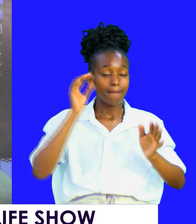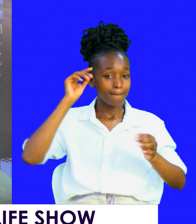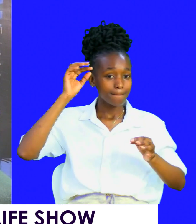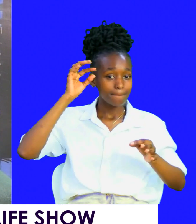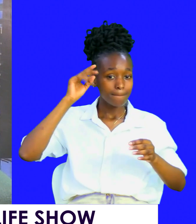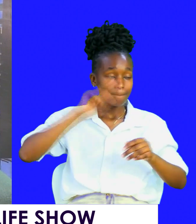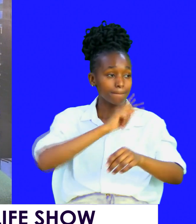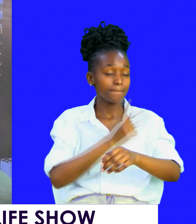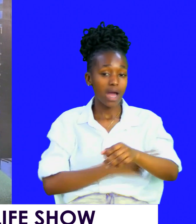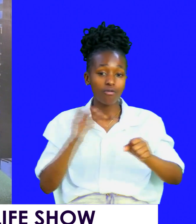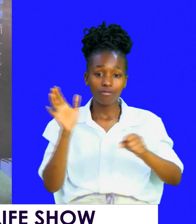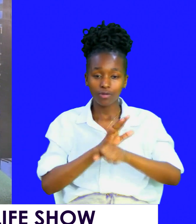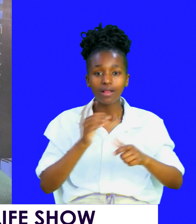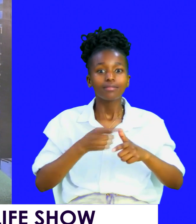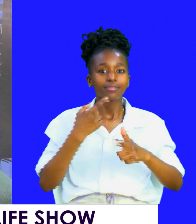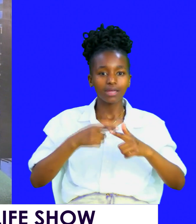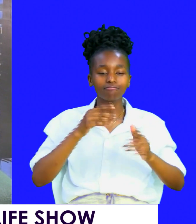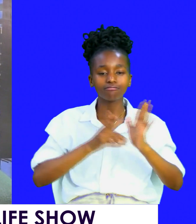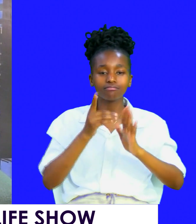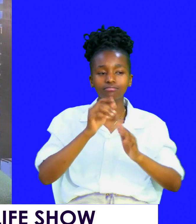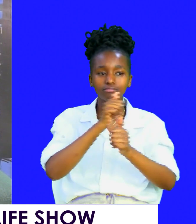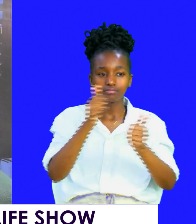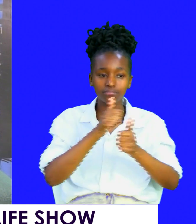so precious. By the way, life is